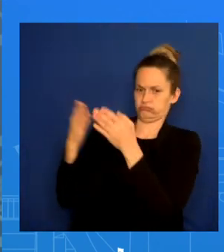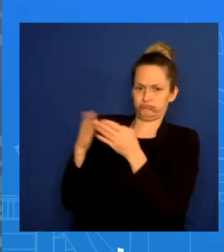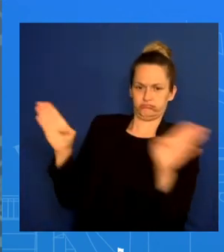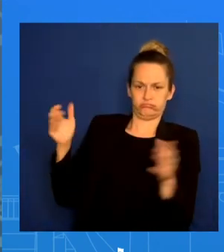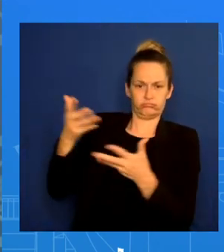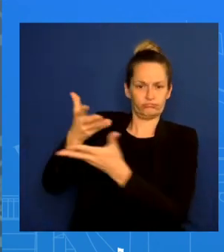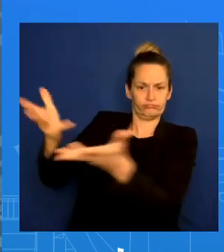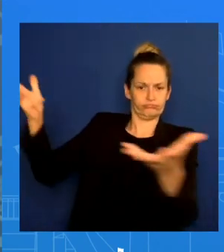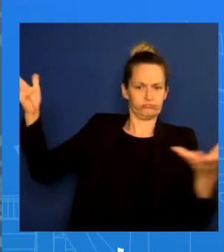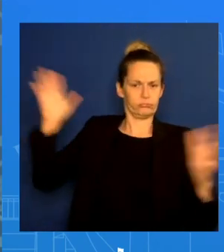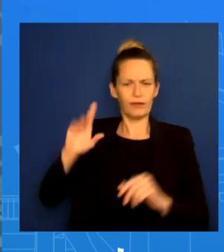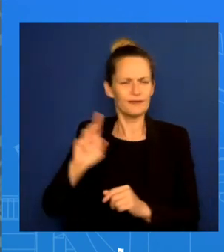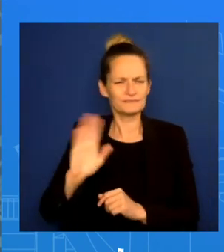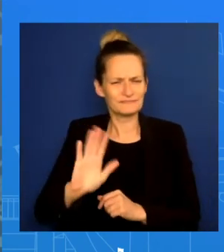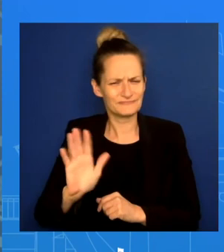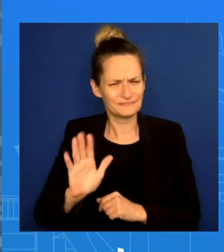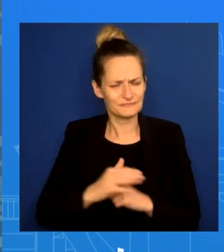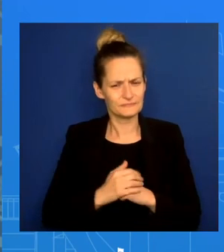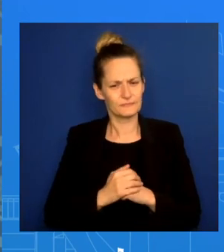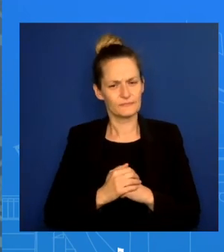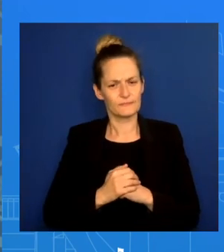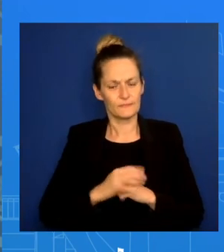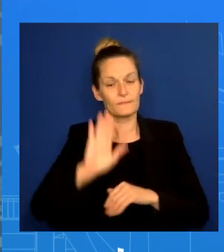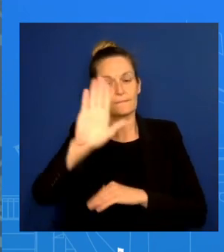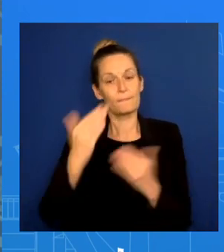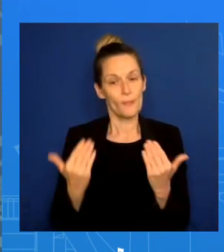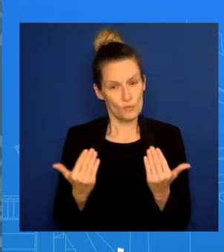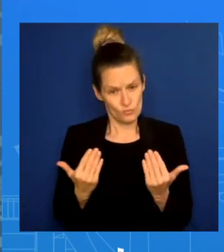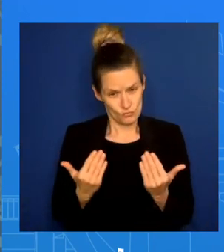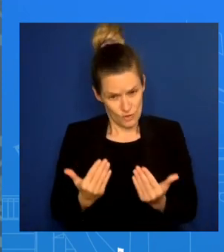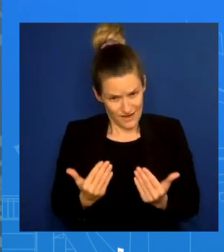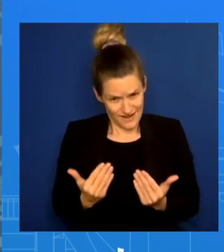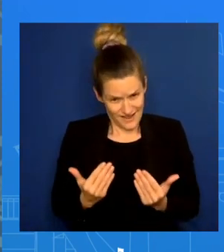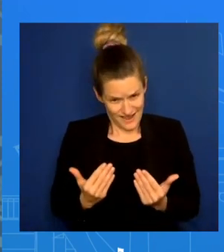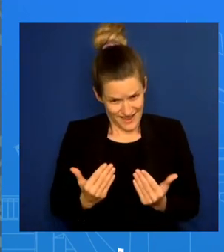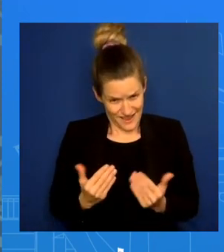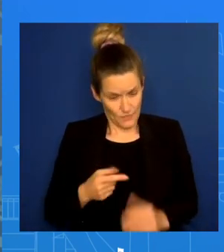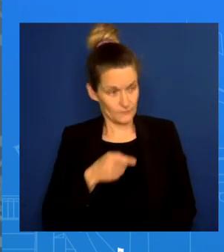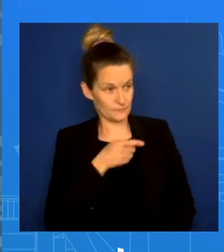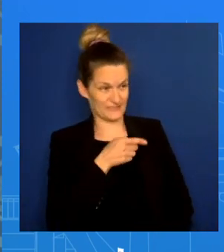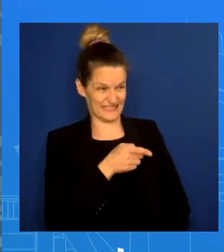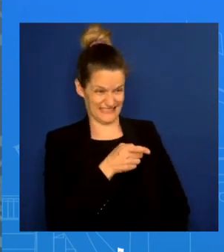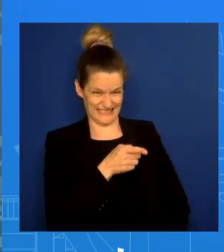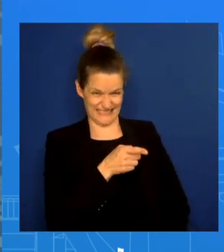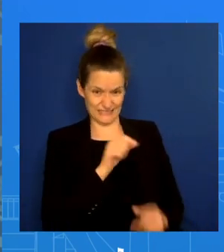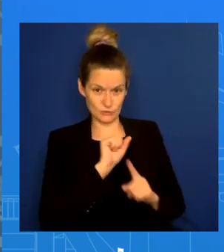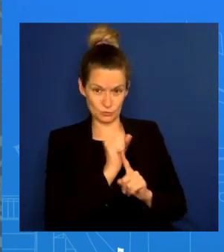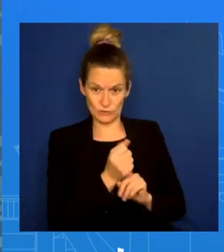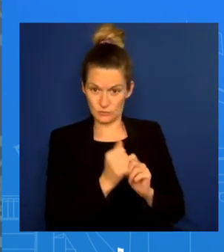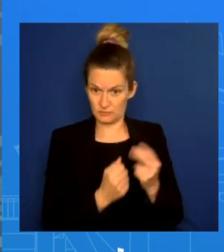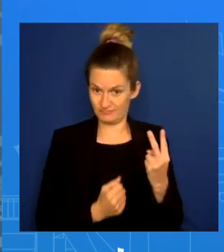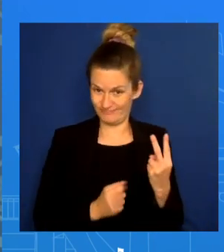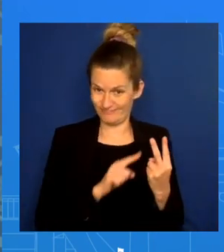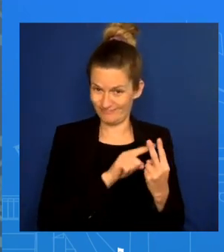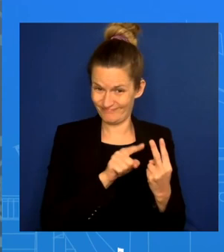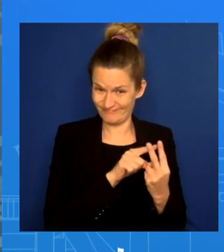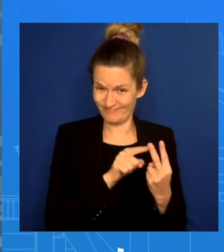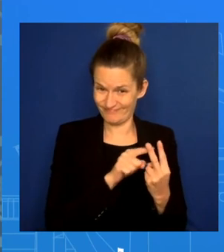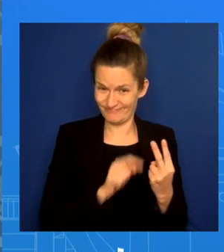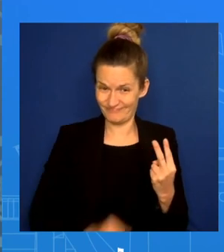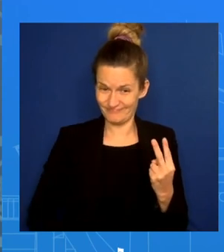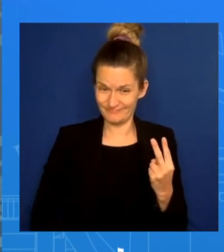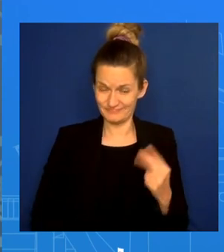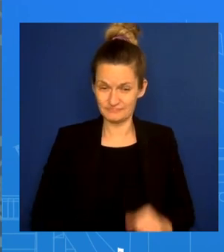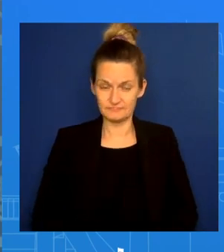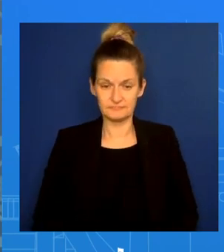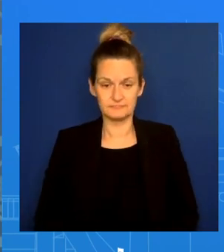given the circumstances, certainly in part in context to Mrs. Griner having to stand and testify